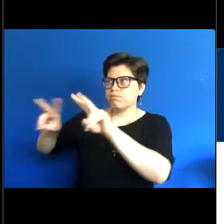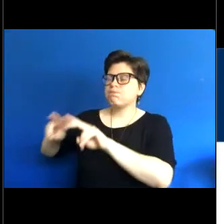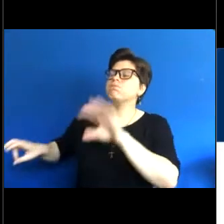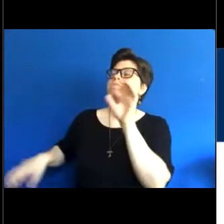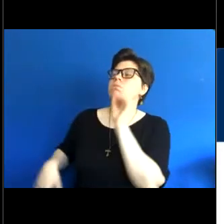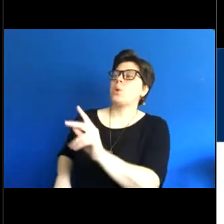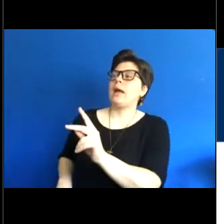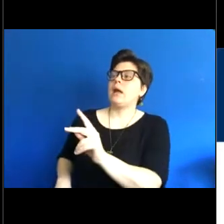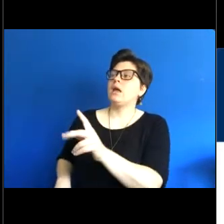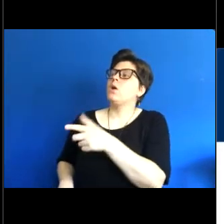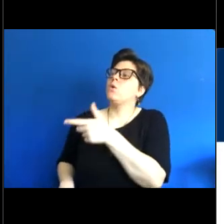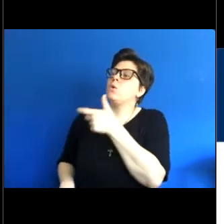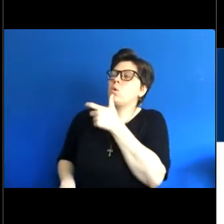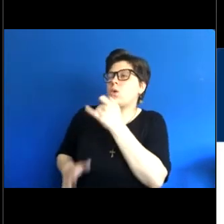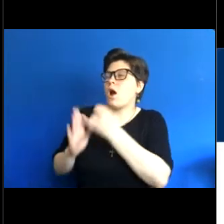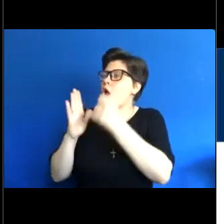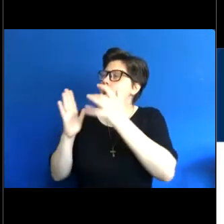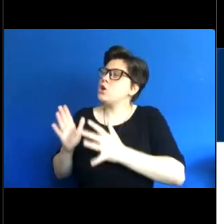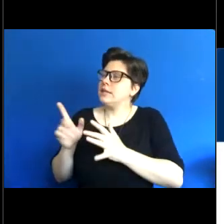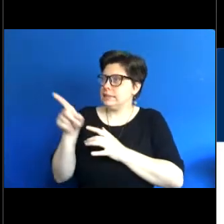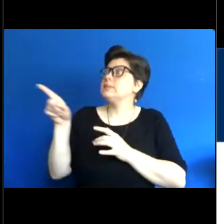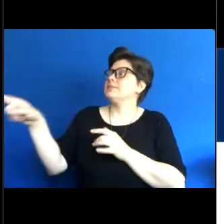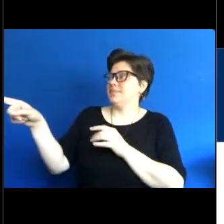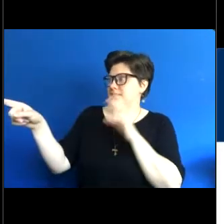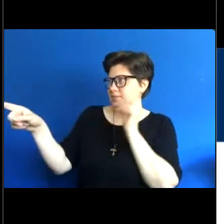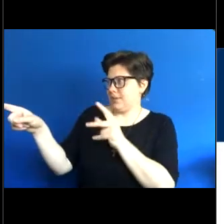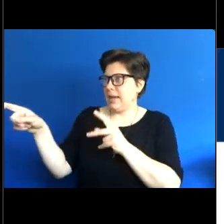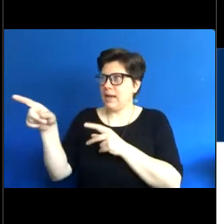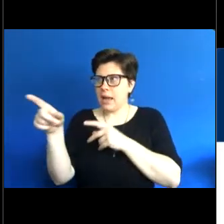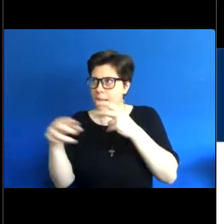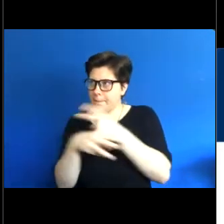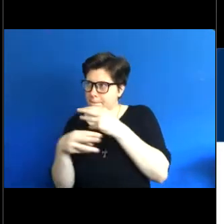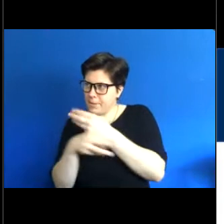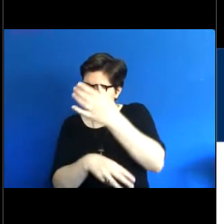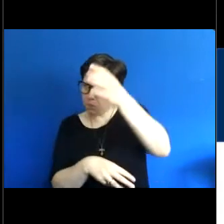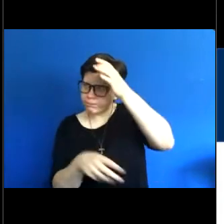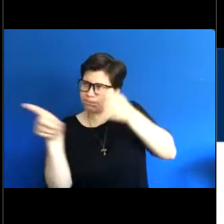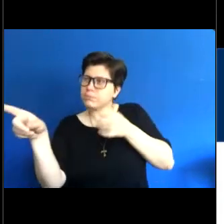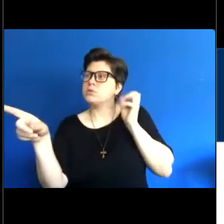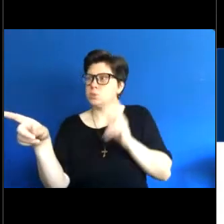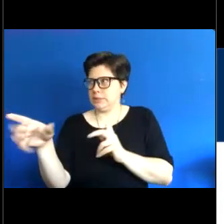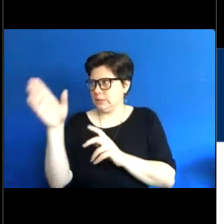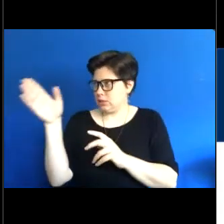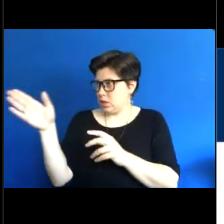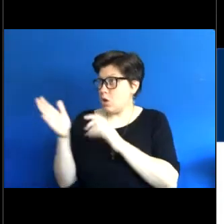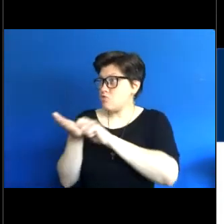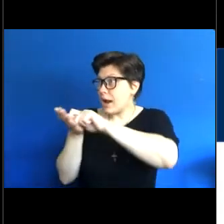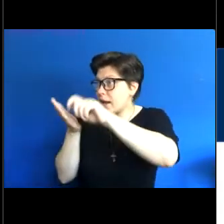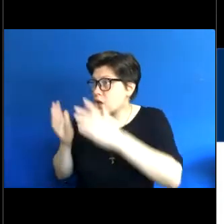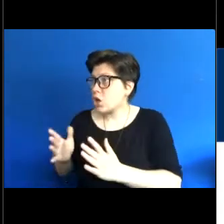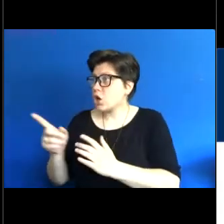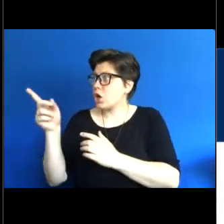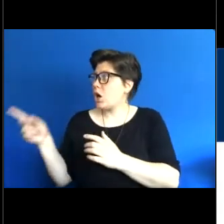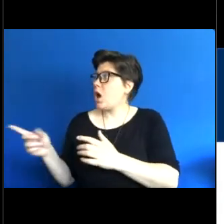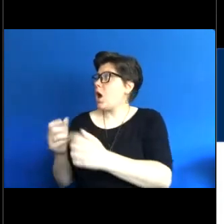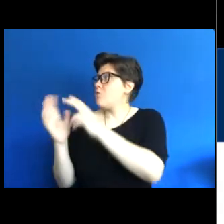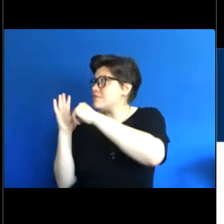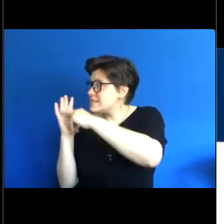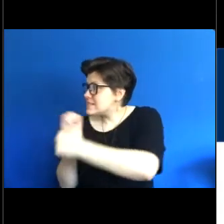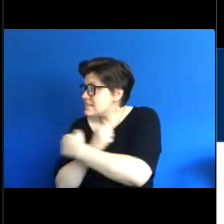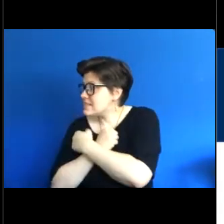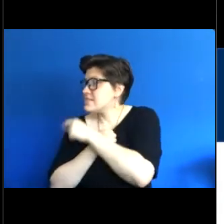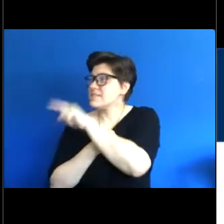okay, who is the artist in the group? Who is the mathematician? Who's the writer? Who's the one that loves to read? Who's